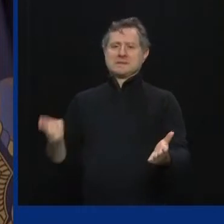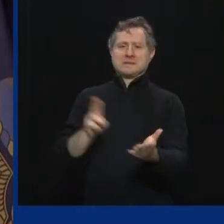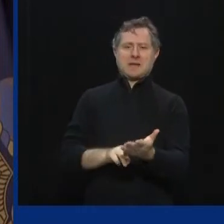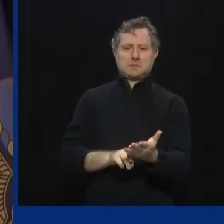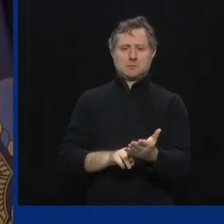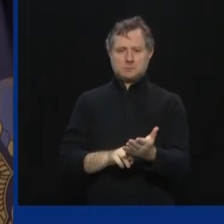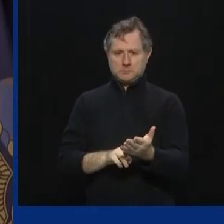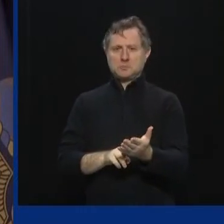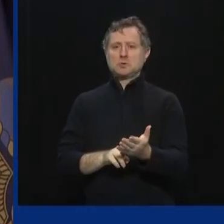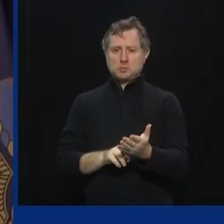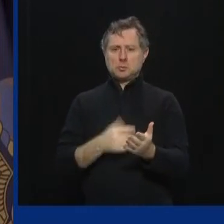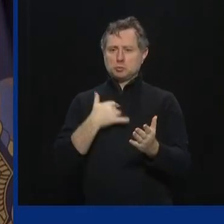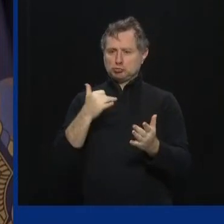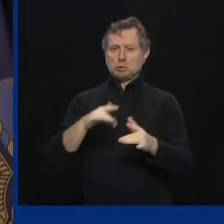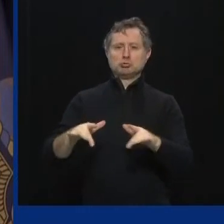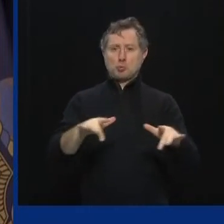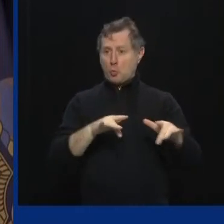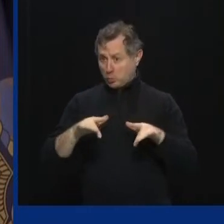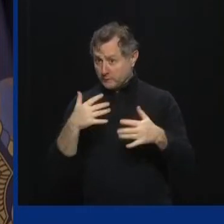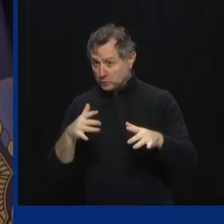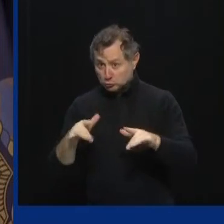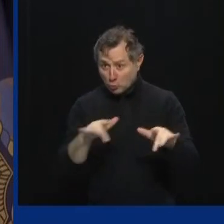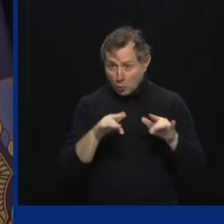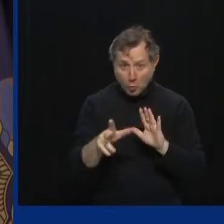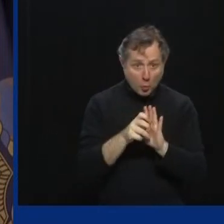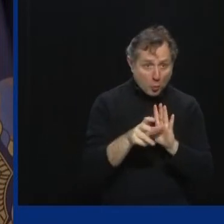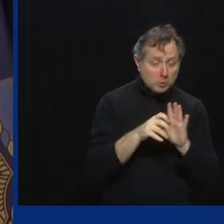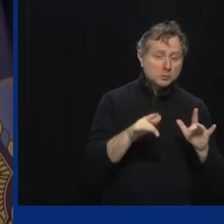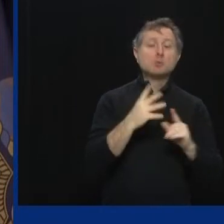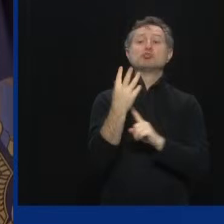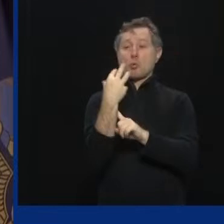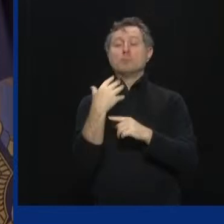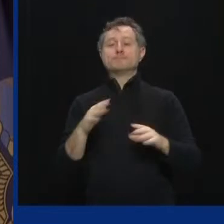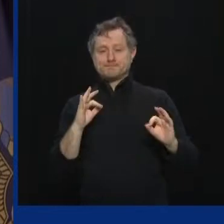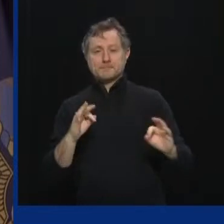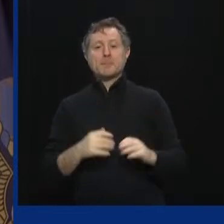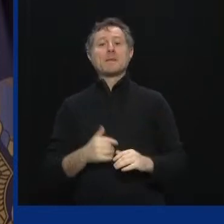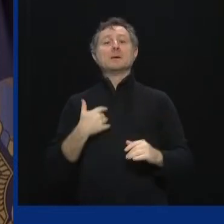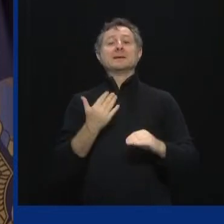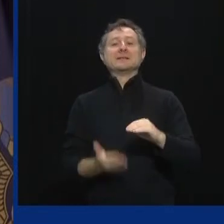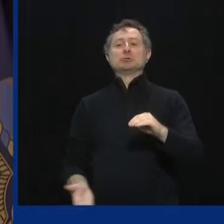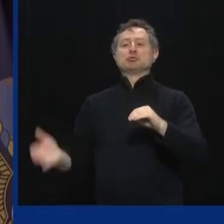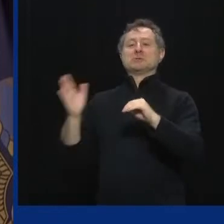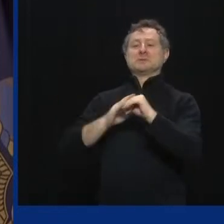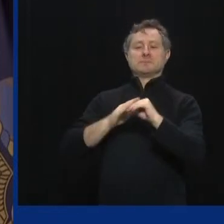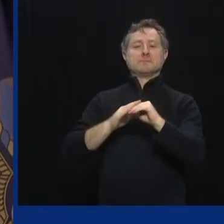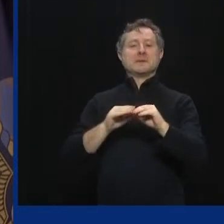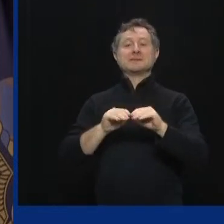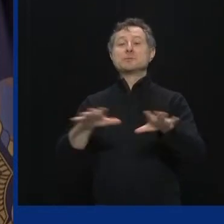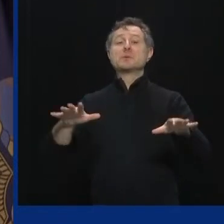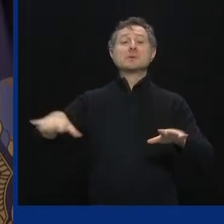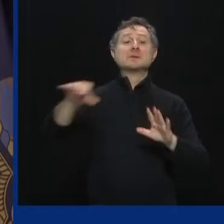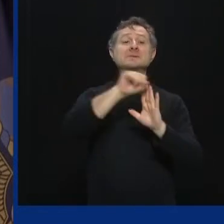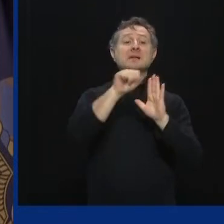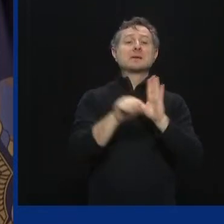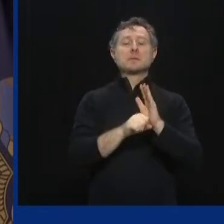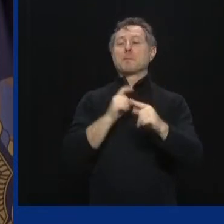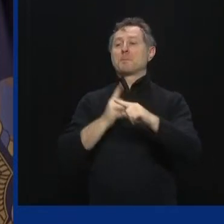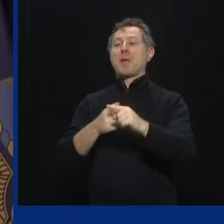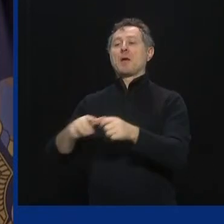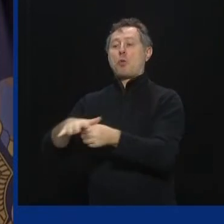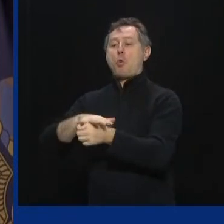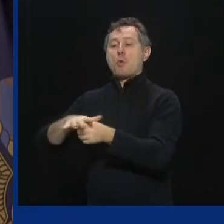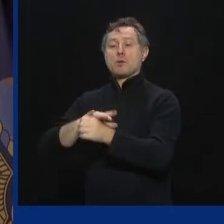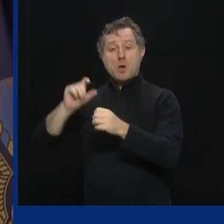be signing legislation that will be boosting transparency in state and local government. This is something I know quite a bit about. I spent